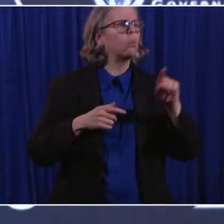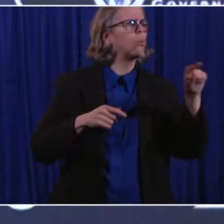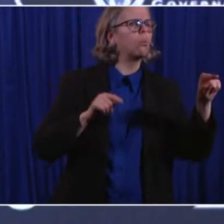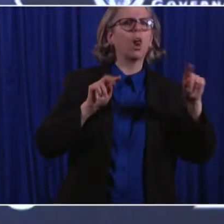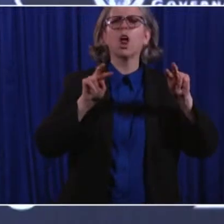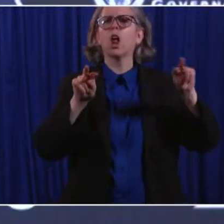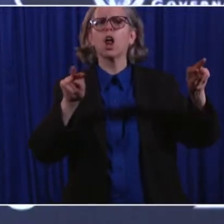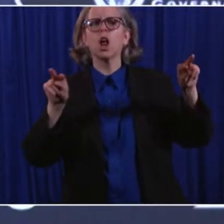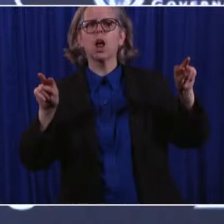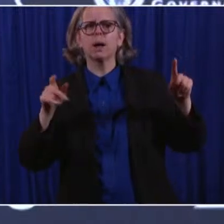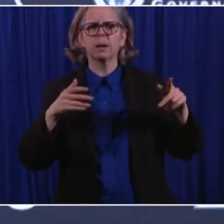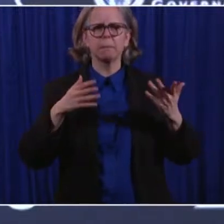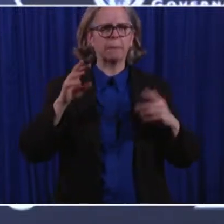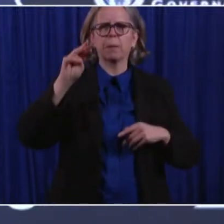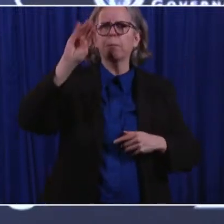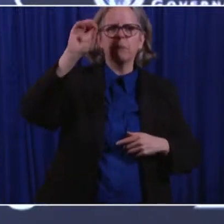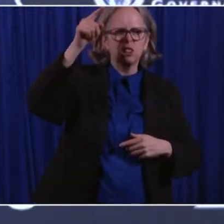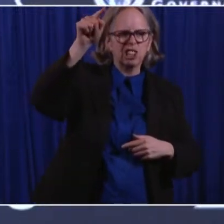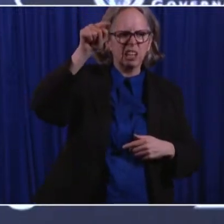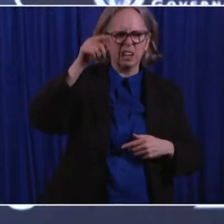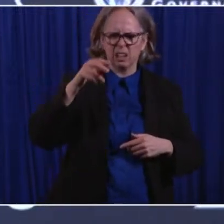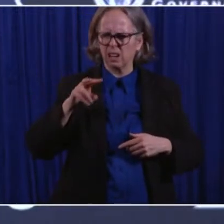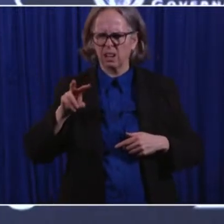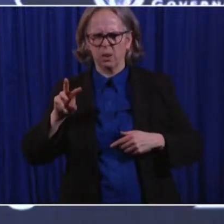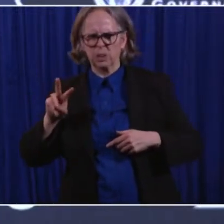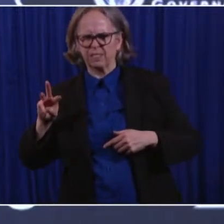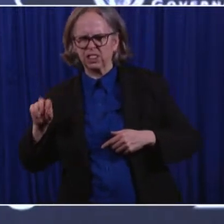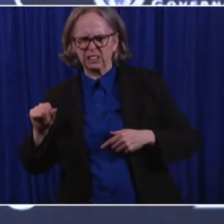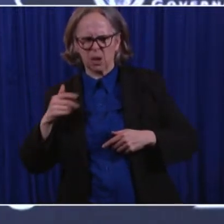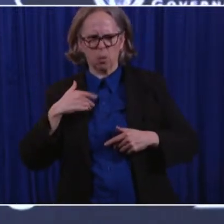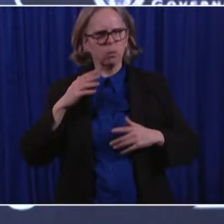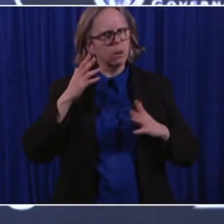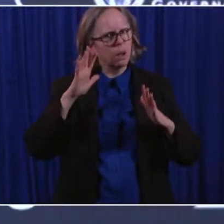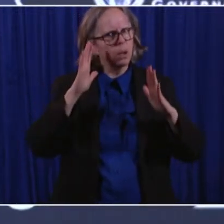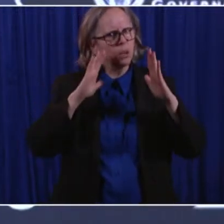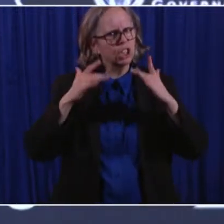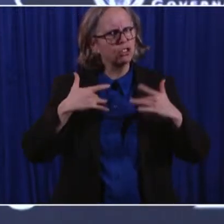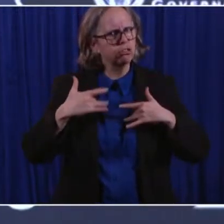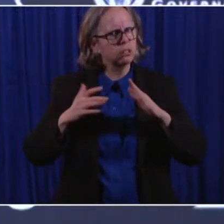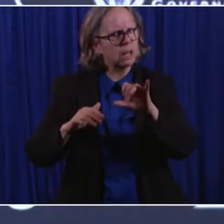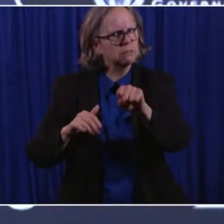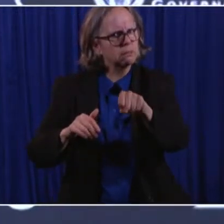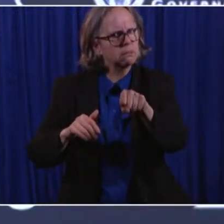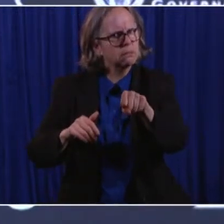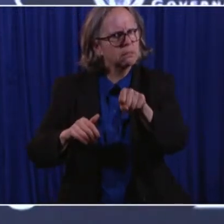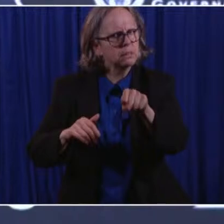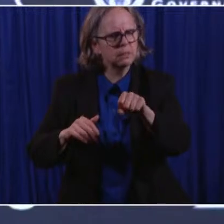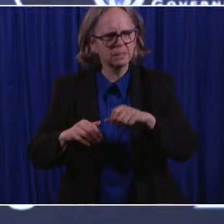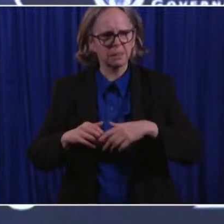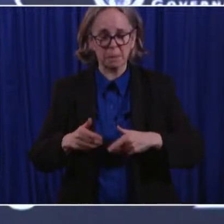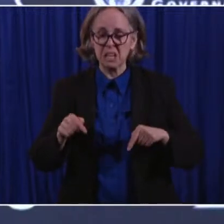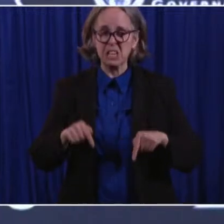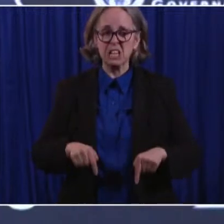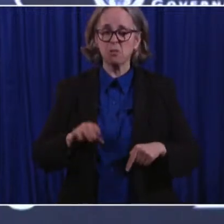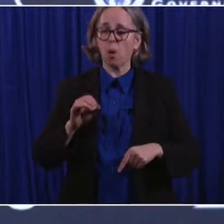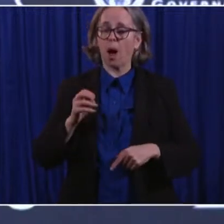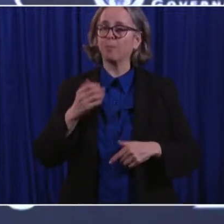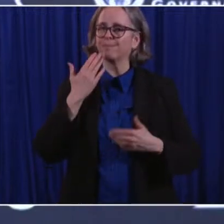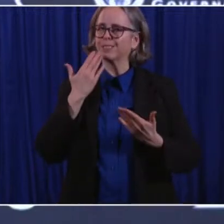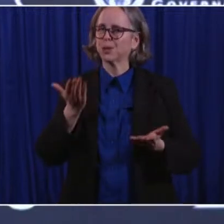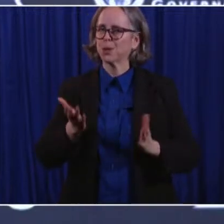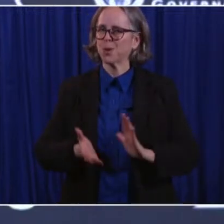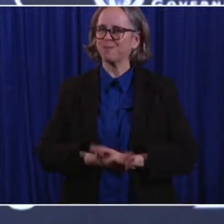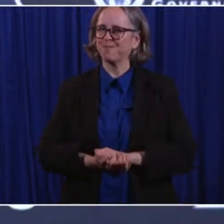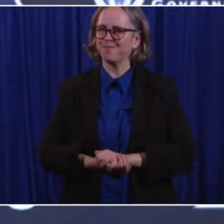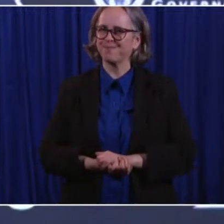happen in West Virginia, you get worried. So we don't know yet. We just don't know. And we're